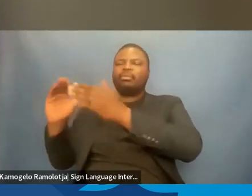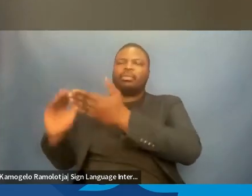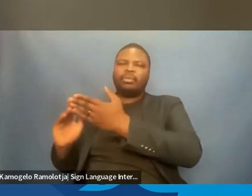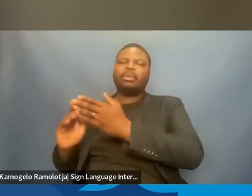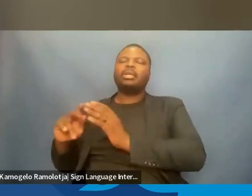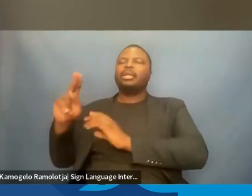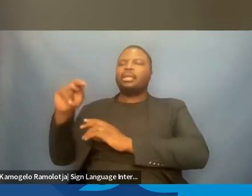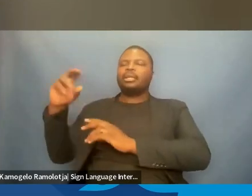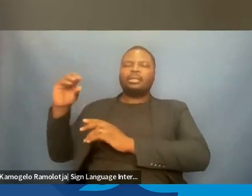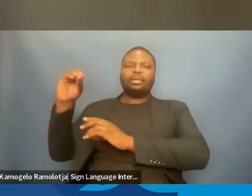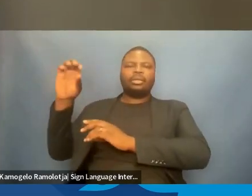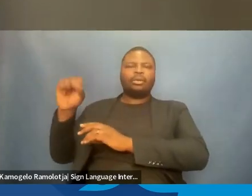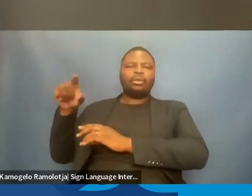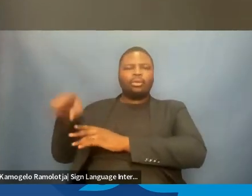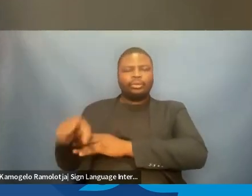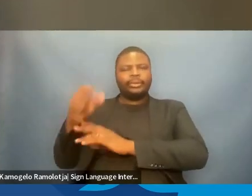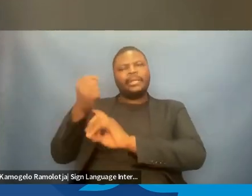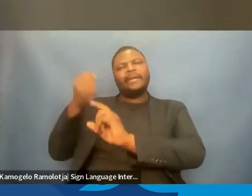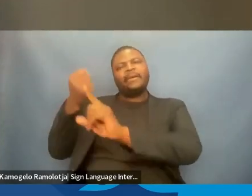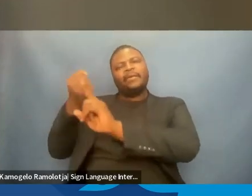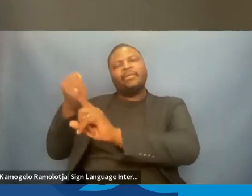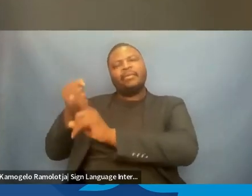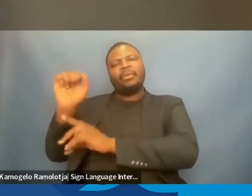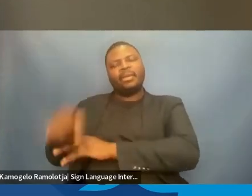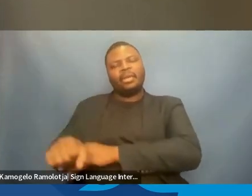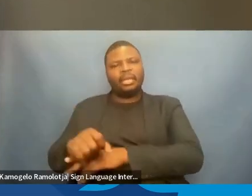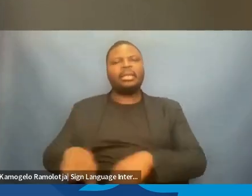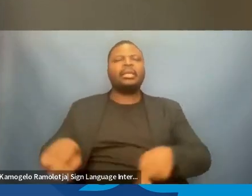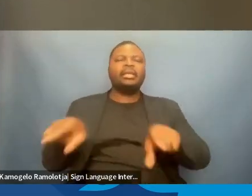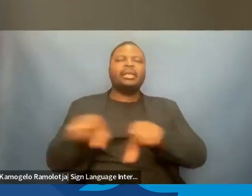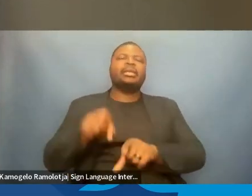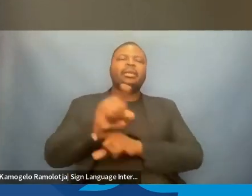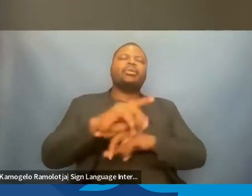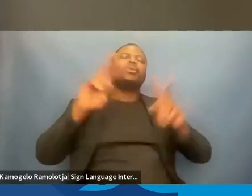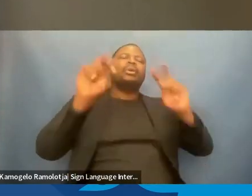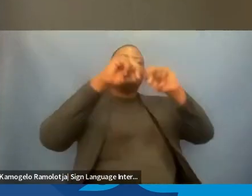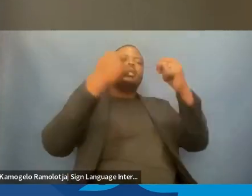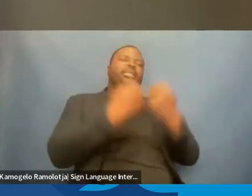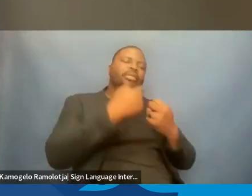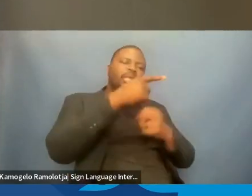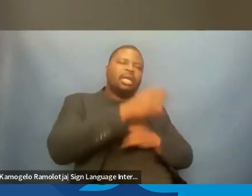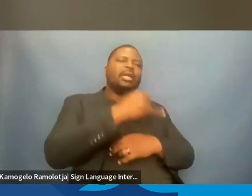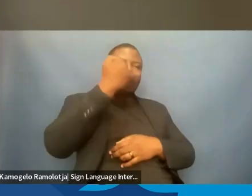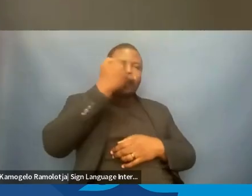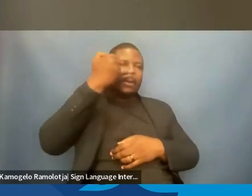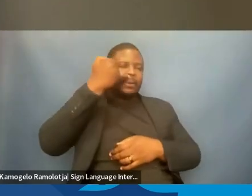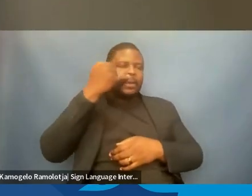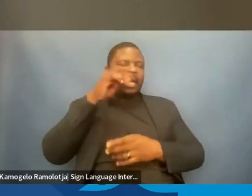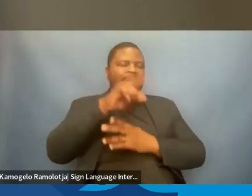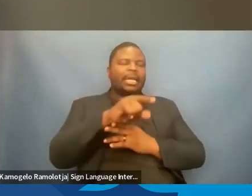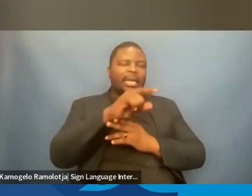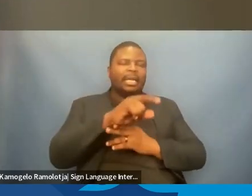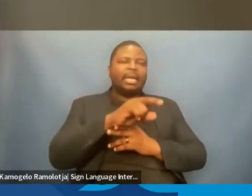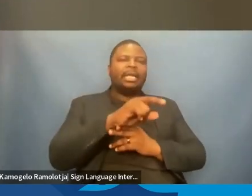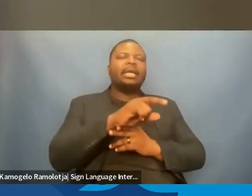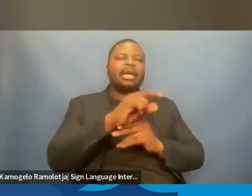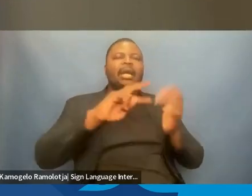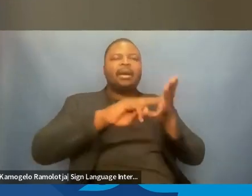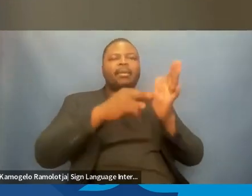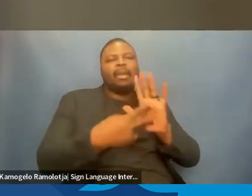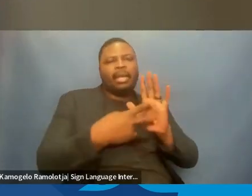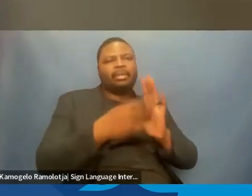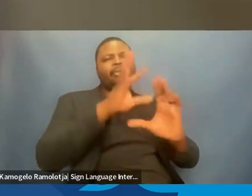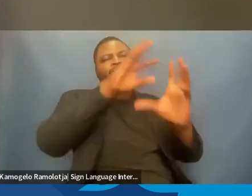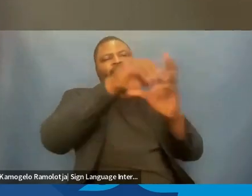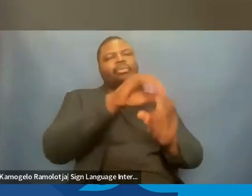in the submission of the harm reduction component within the National Drug Master Plan, and currently he's the project coordinator